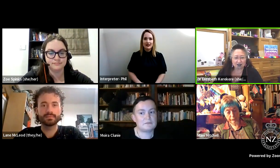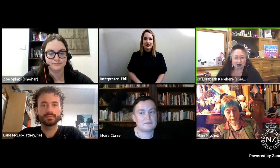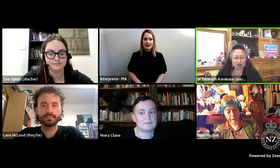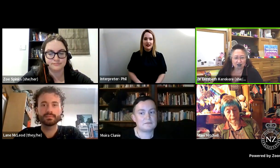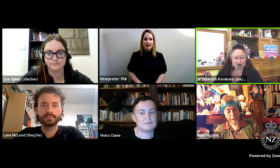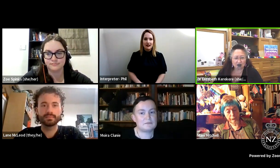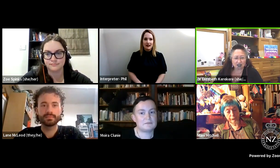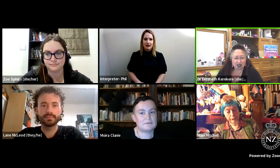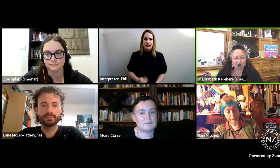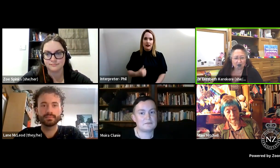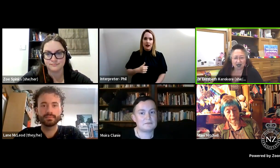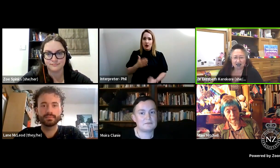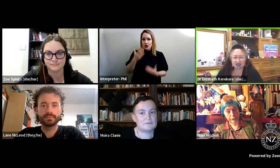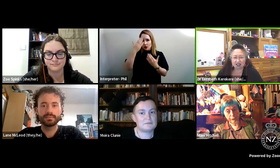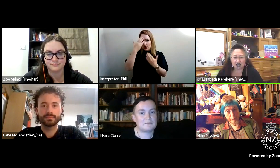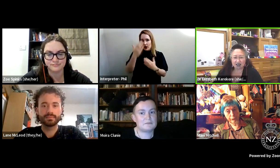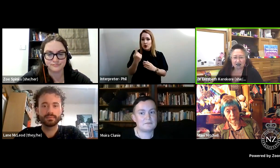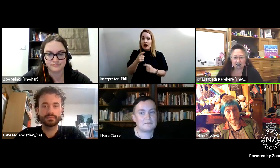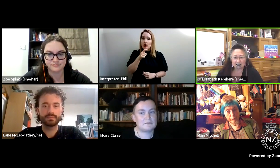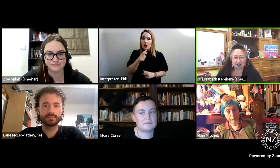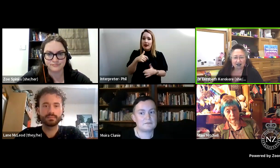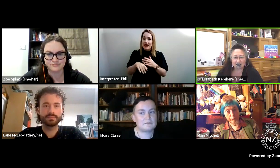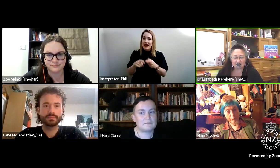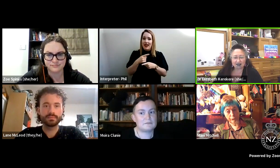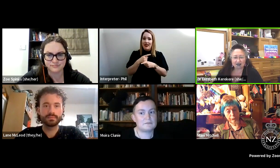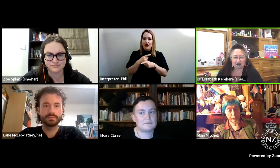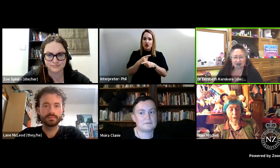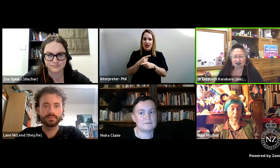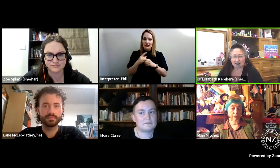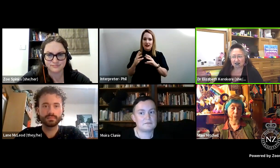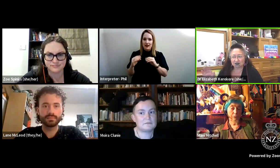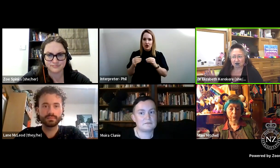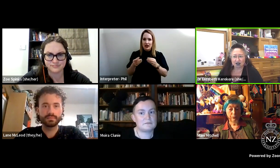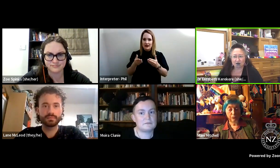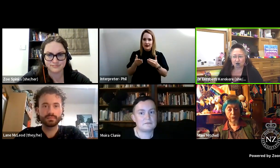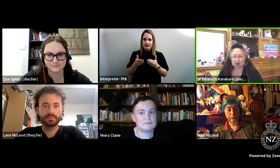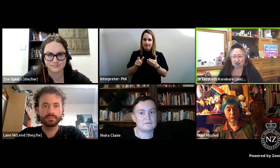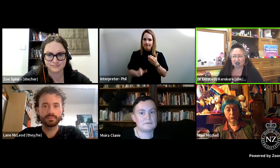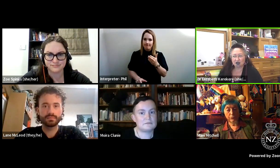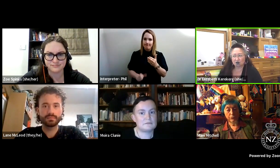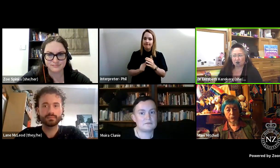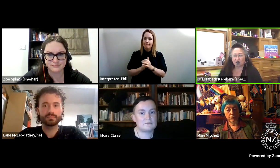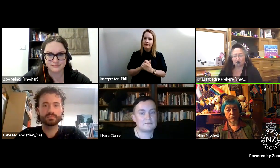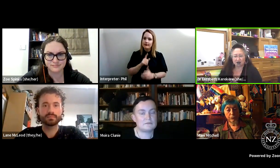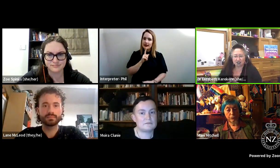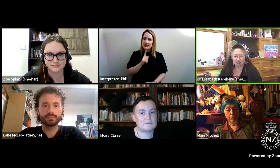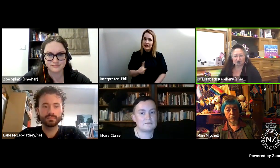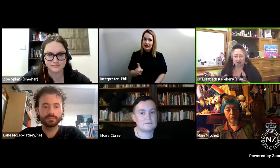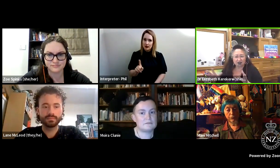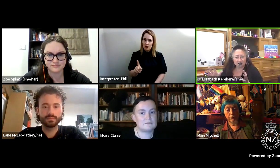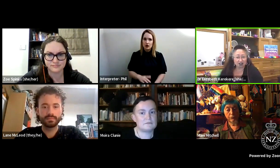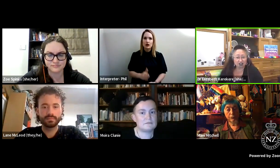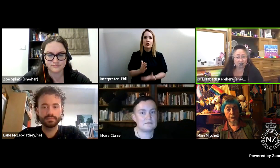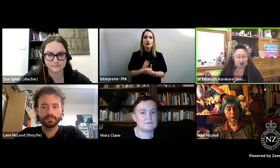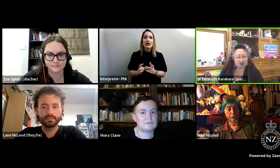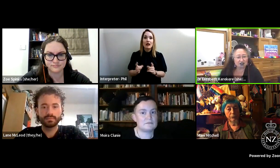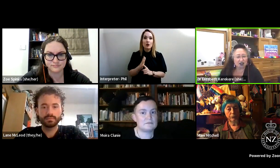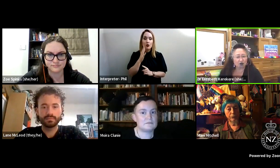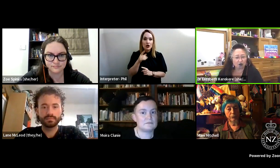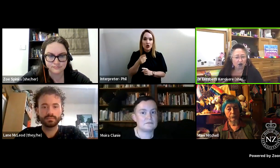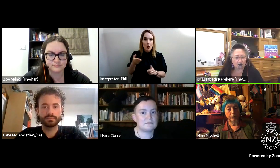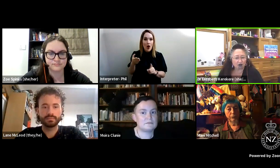I just want to acknowledge a comment in the chat that it's really important when you identify the kind of